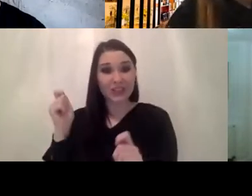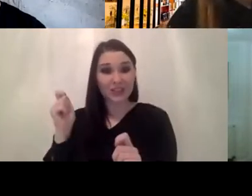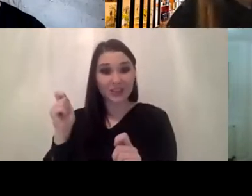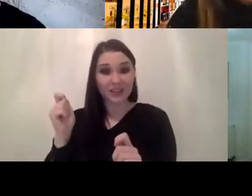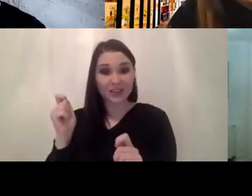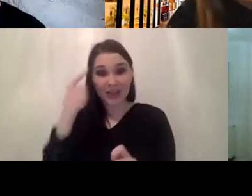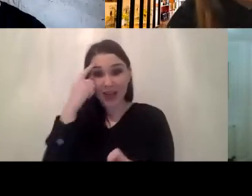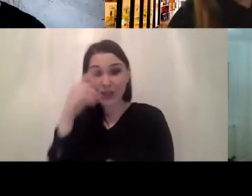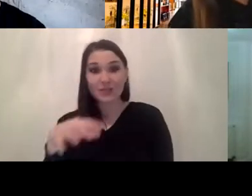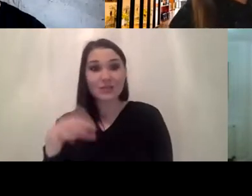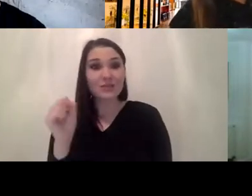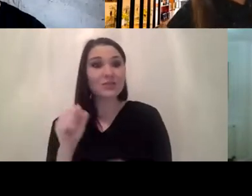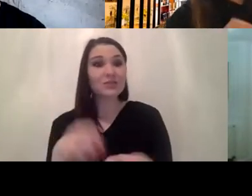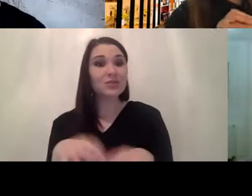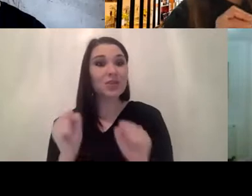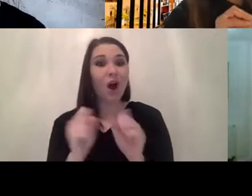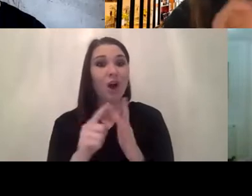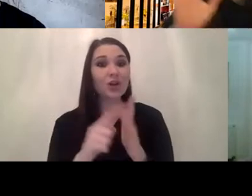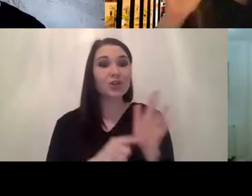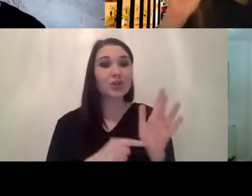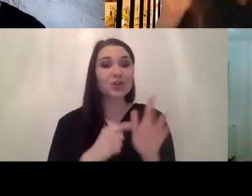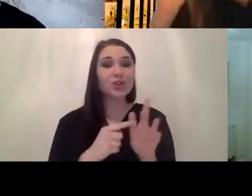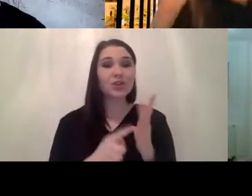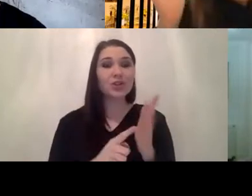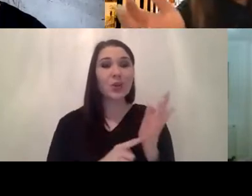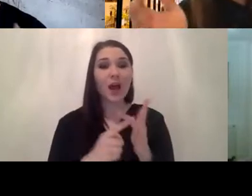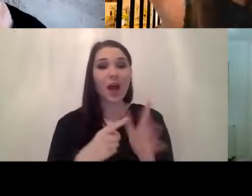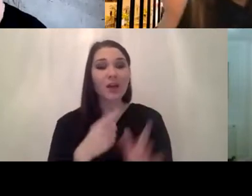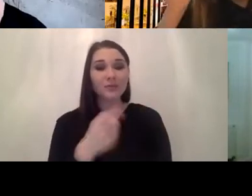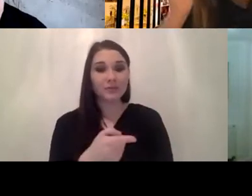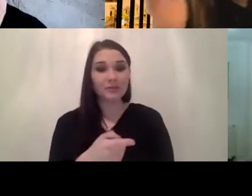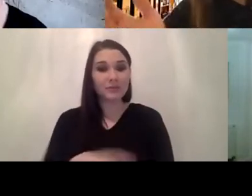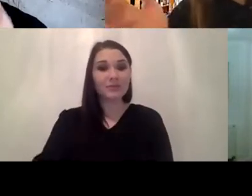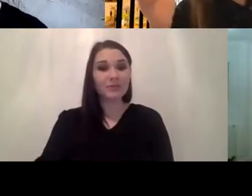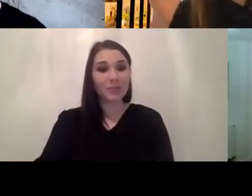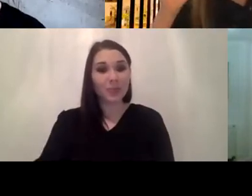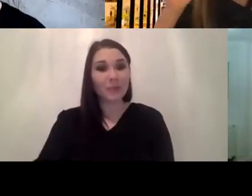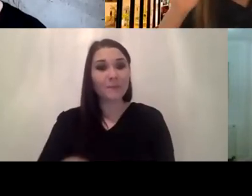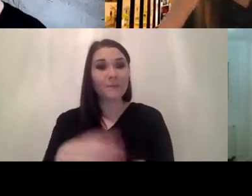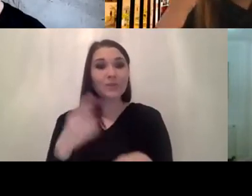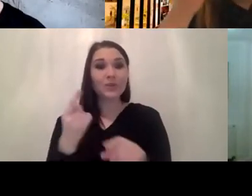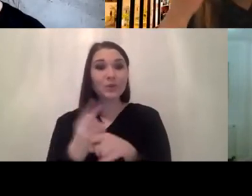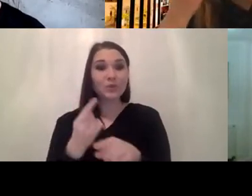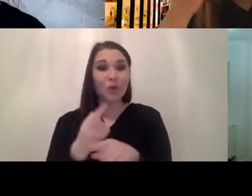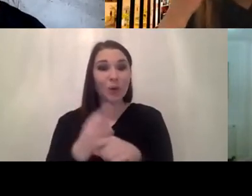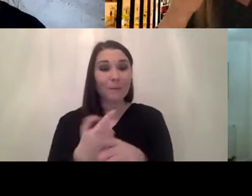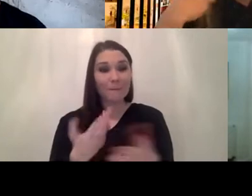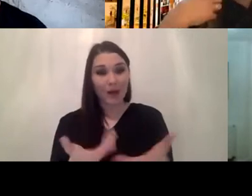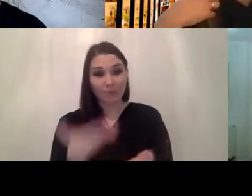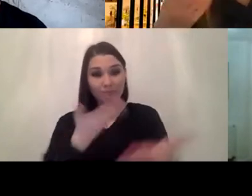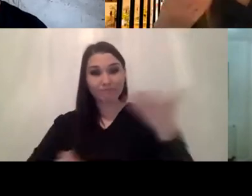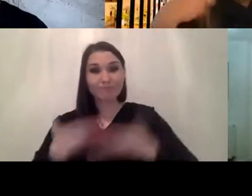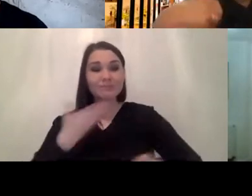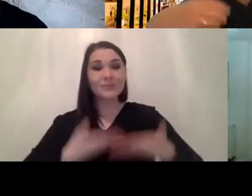with you, Julia? So would you like to talk to us about how do you cope? What are the core changes? And also what is the emergent